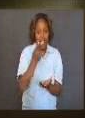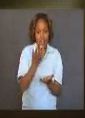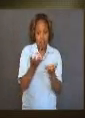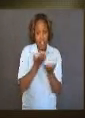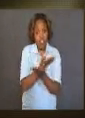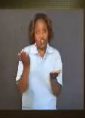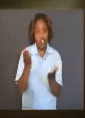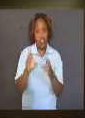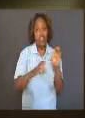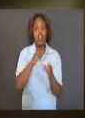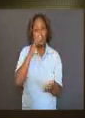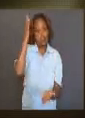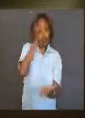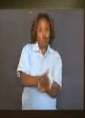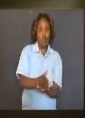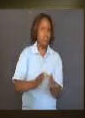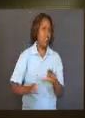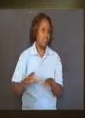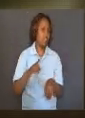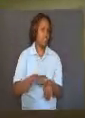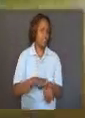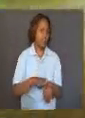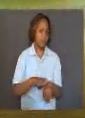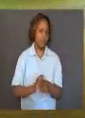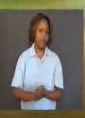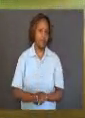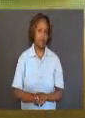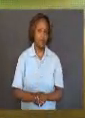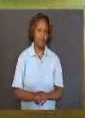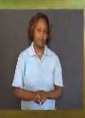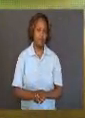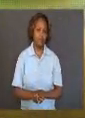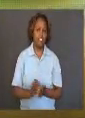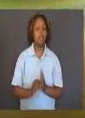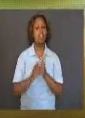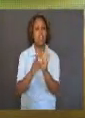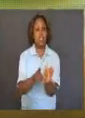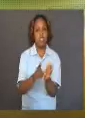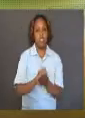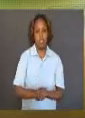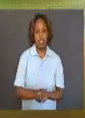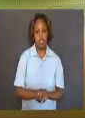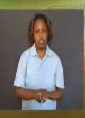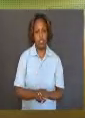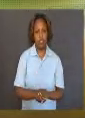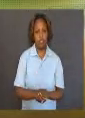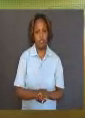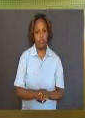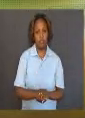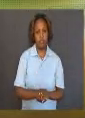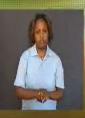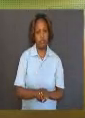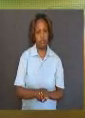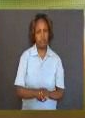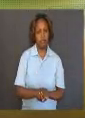the things that we want to do. For example, suppose that